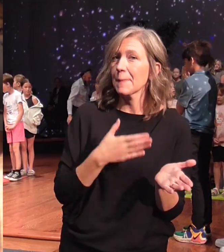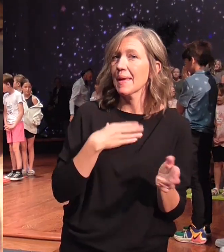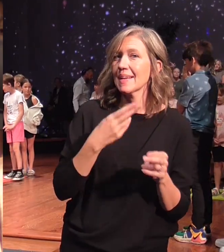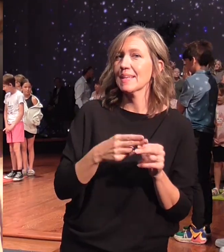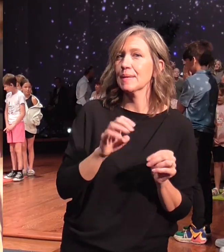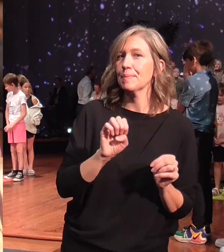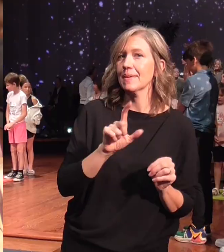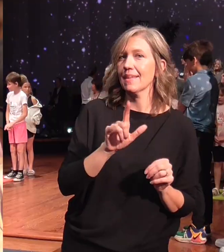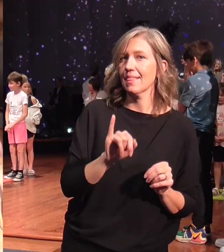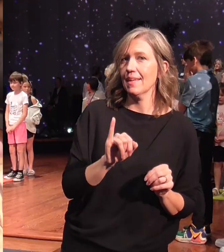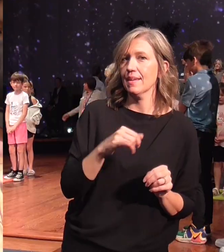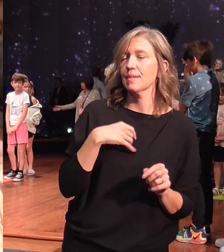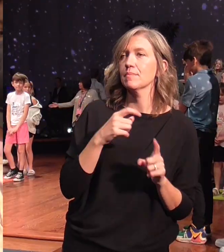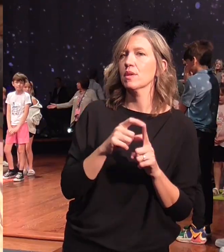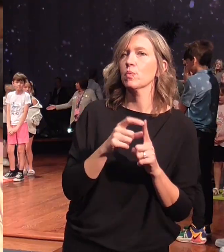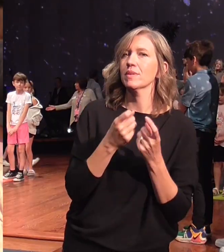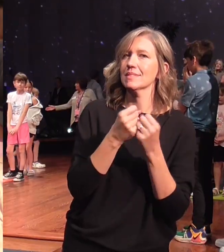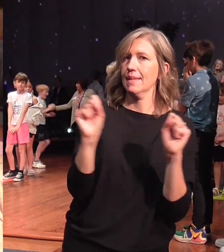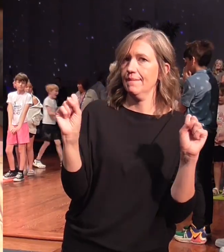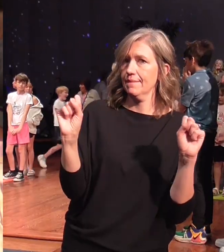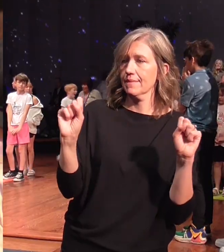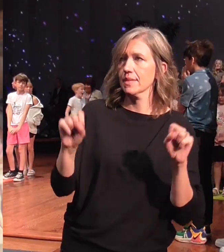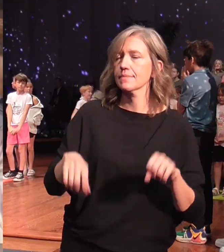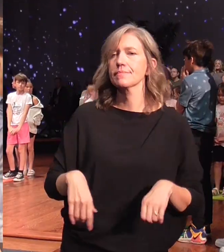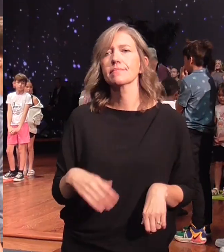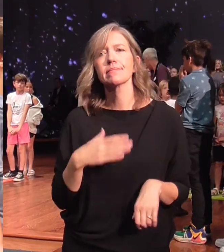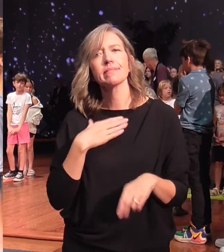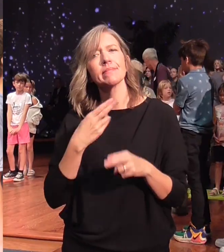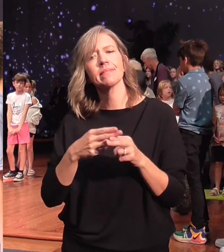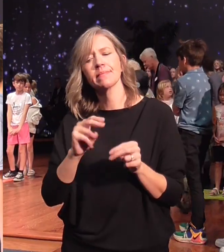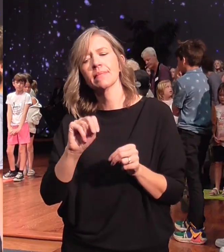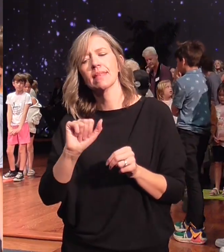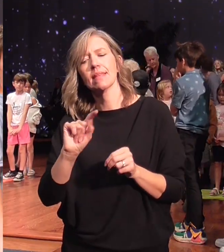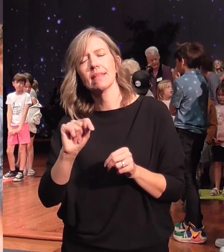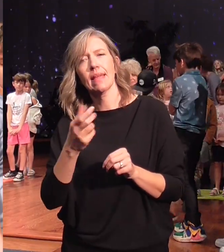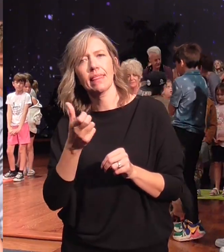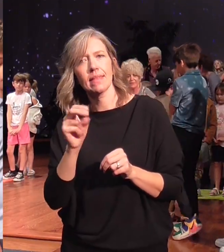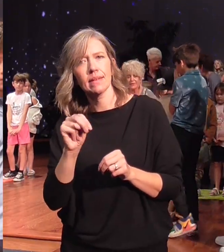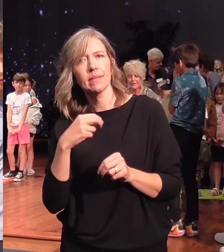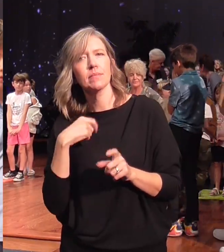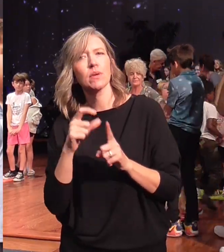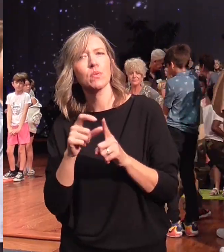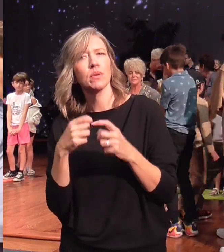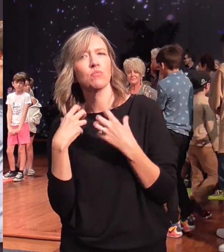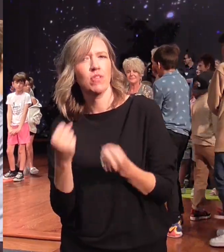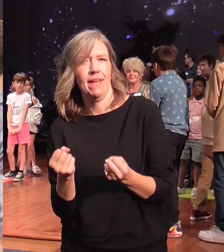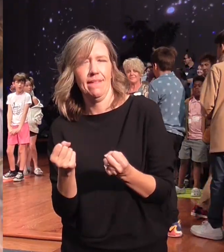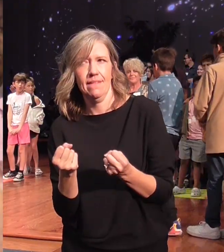My name's Eli, and my power word is safe. My name is Nathan, and my power word is brave.